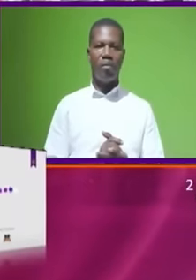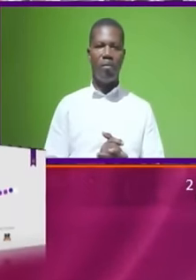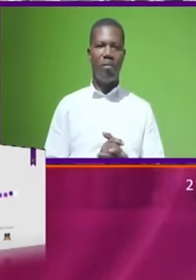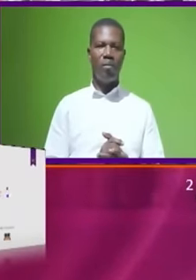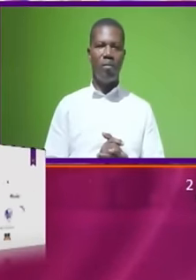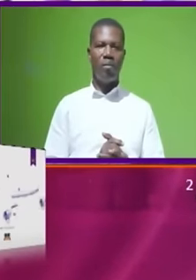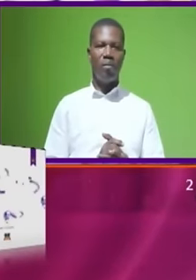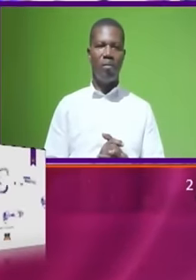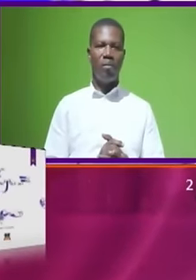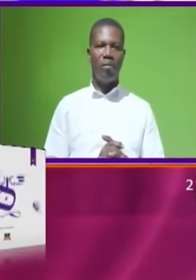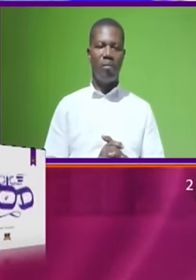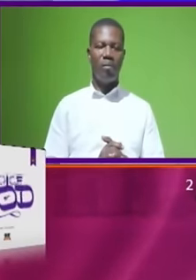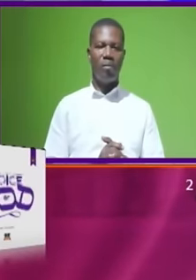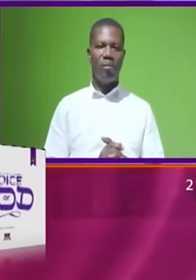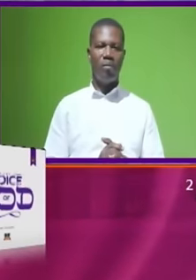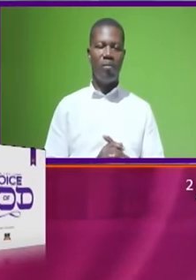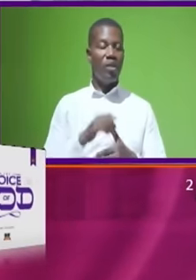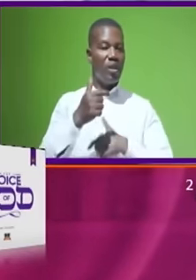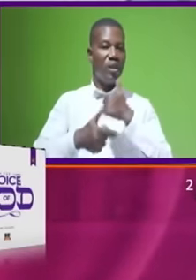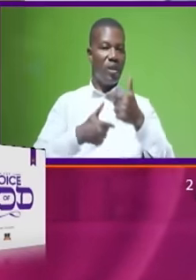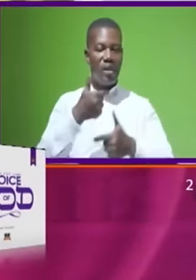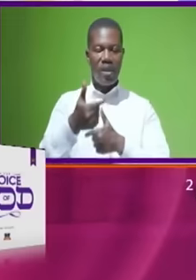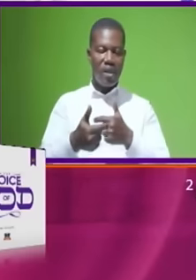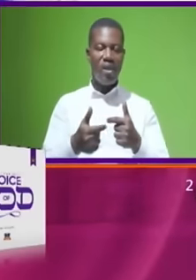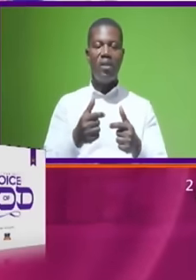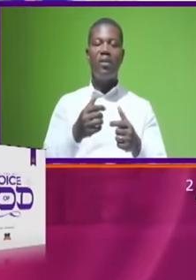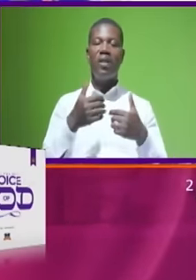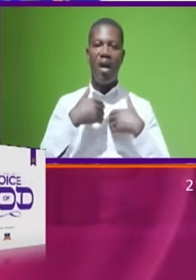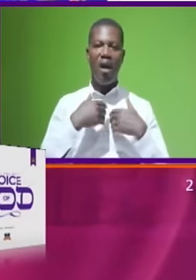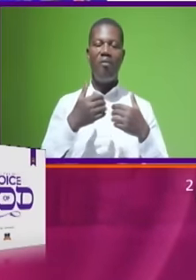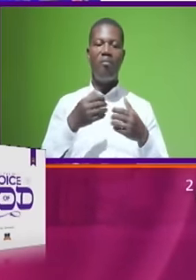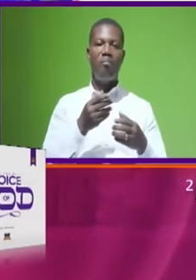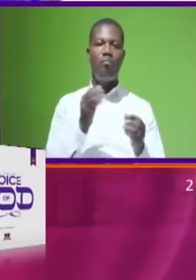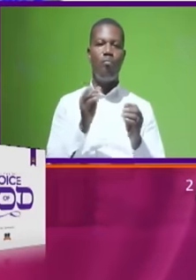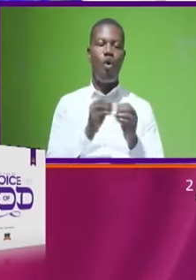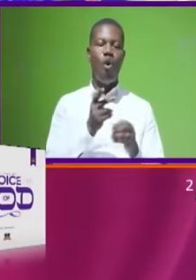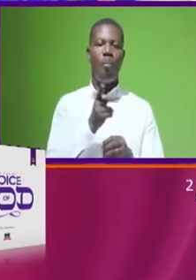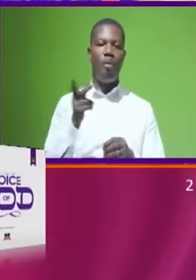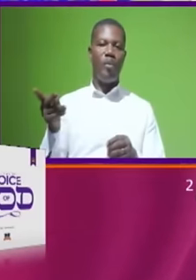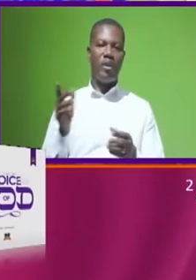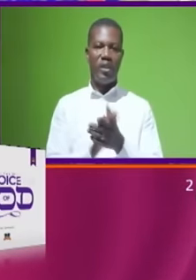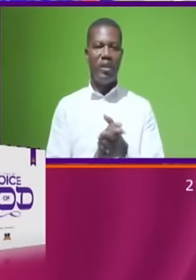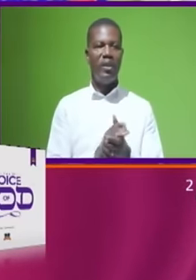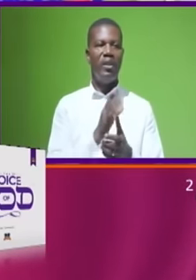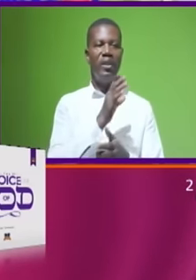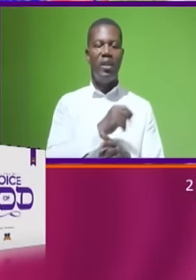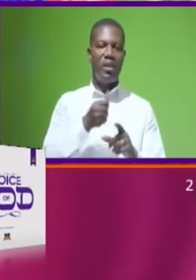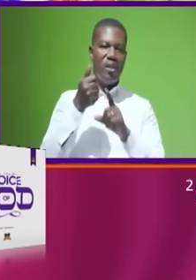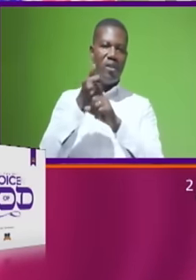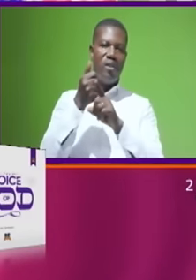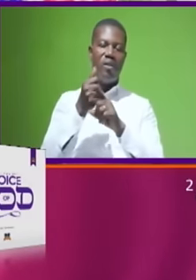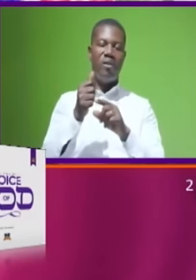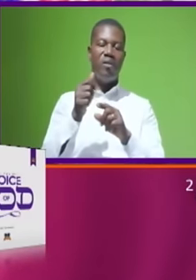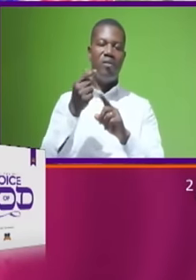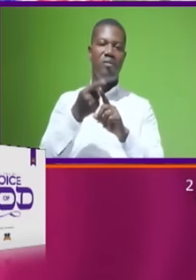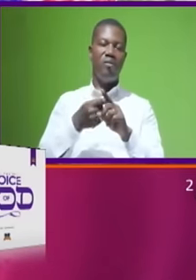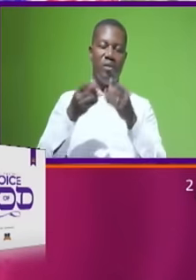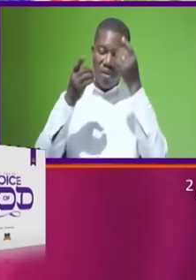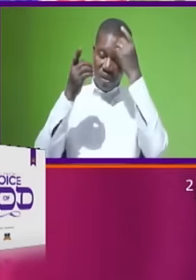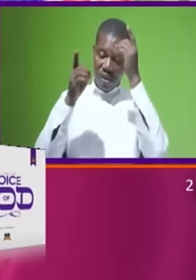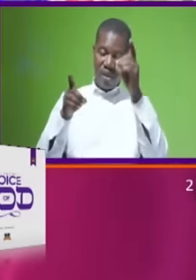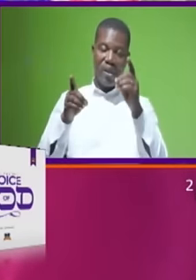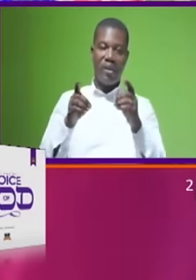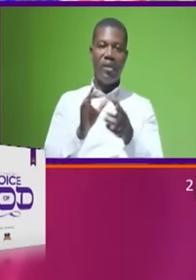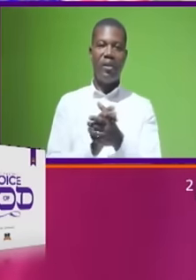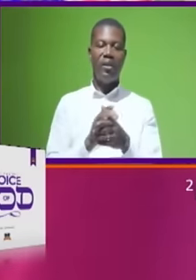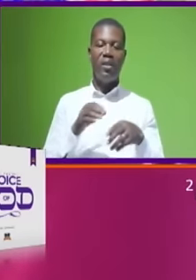Adoma so ananias ne safara so. Won won ye padie bebere. Ena won won si won adwim se ye to